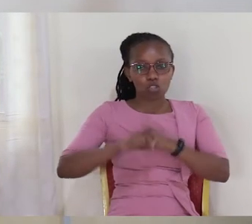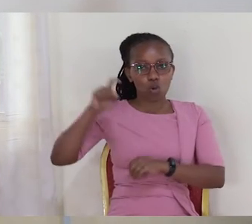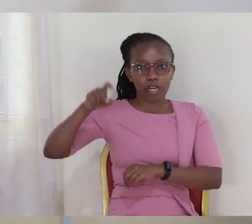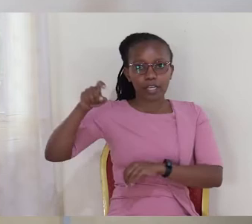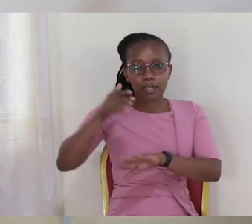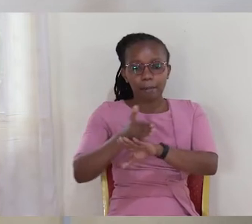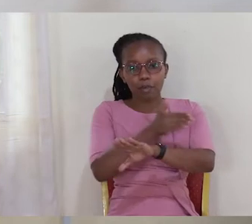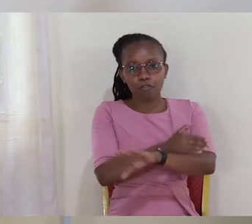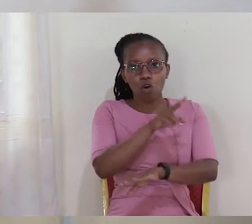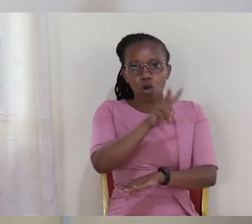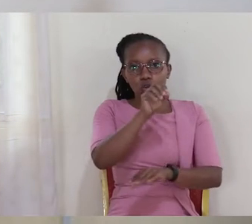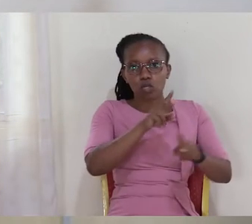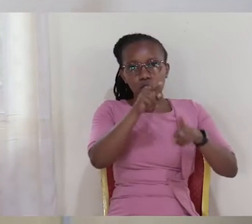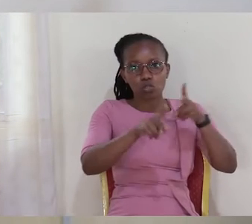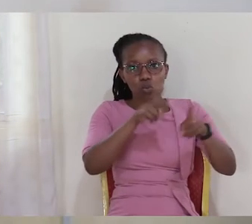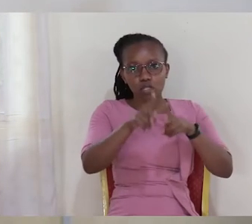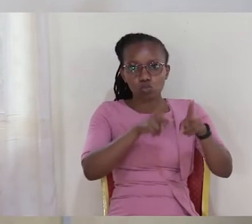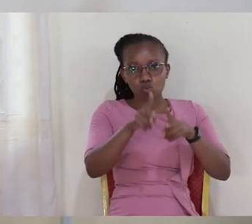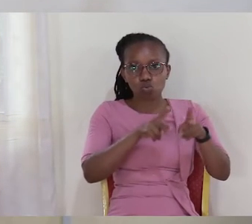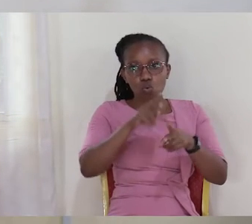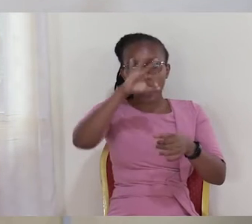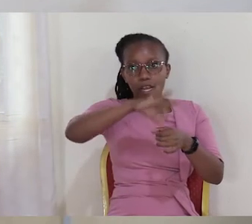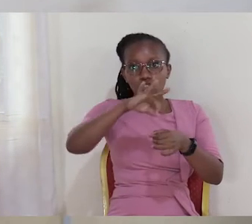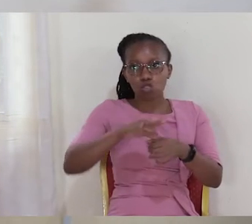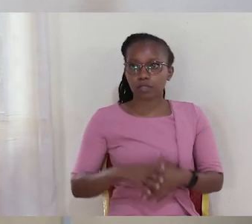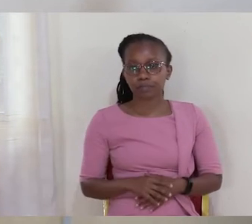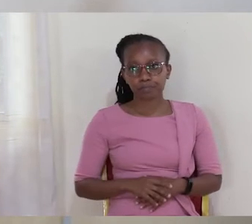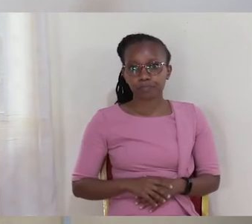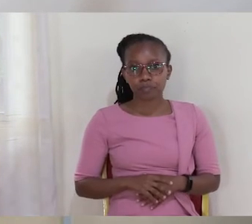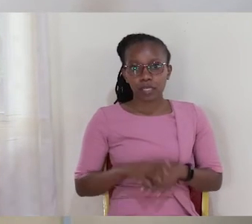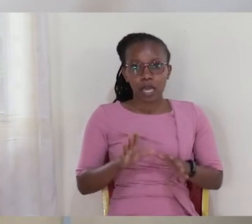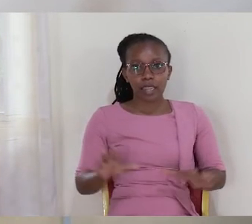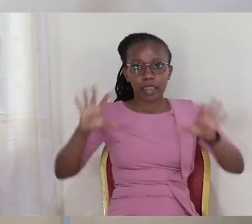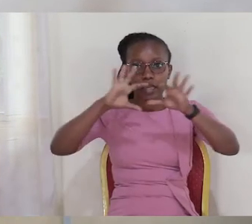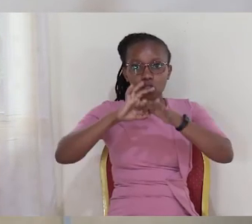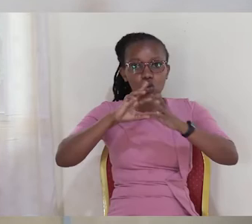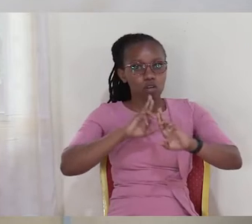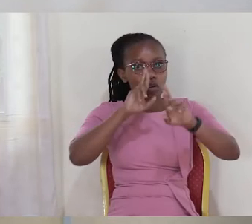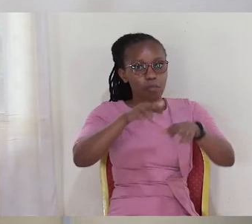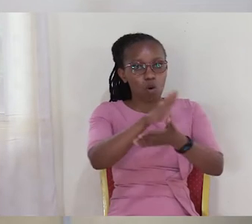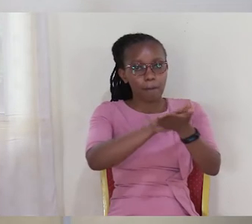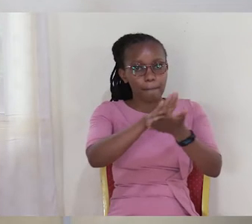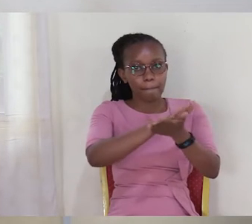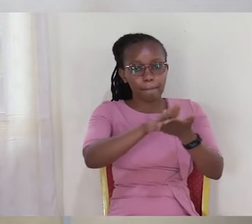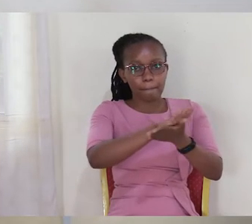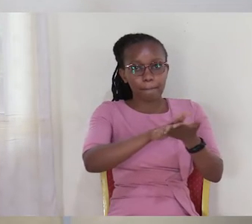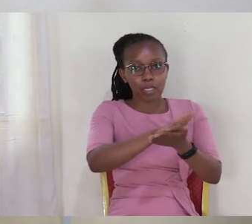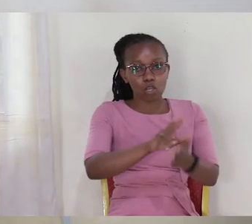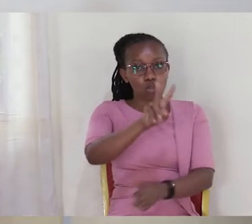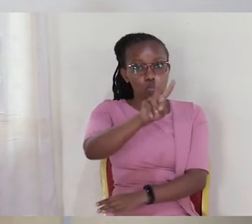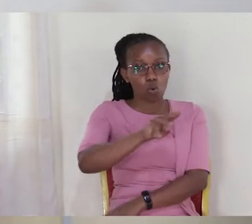ahead of the 2022 polls. This joint report is based on two fact-finding